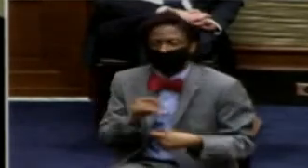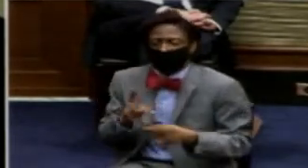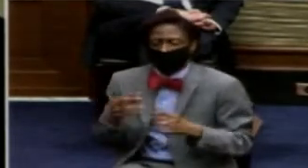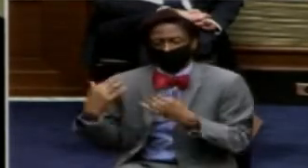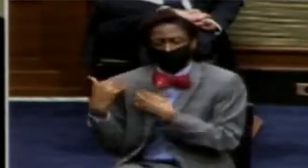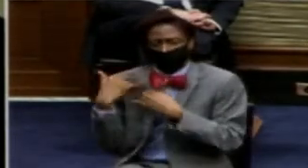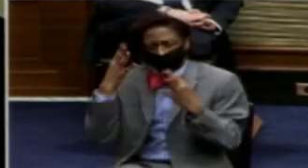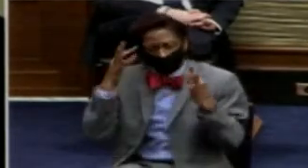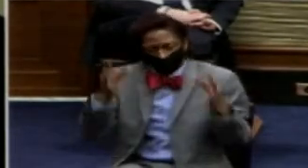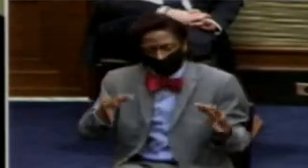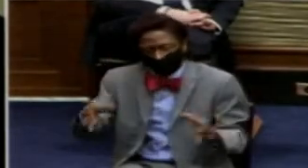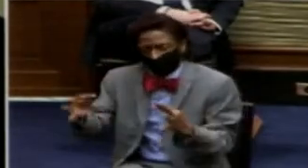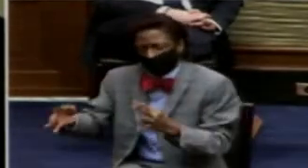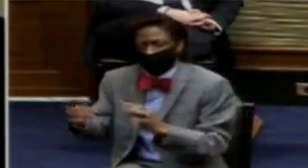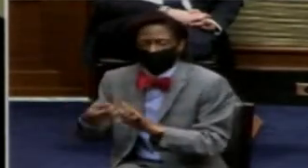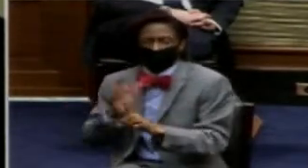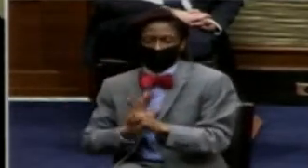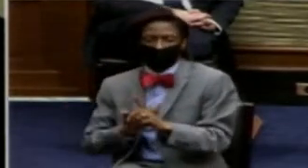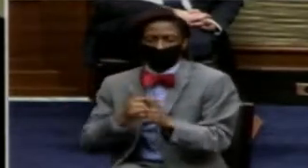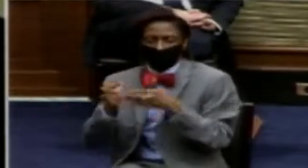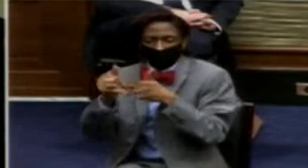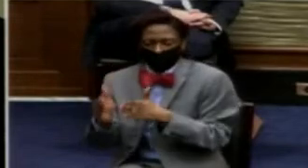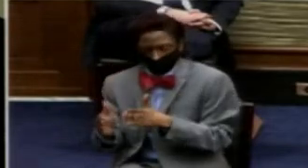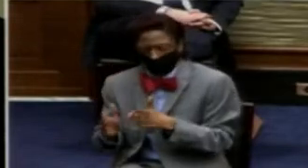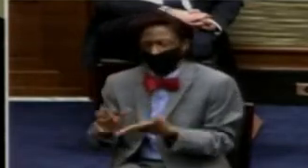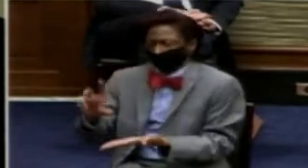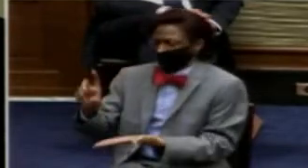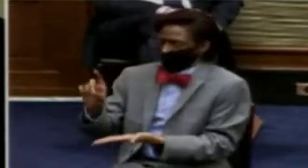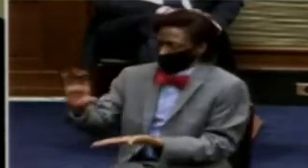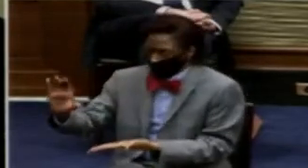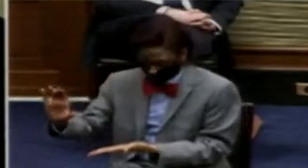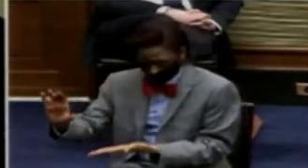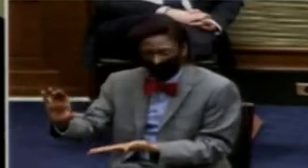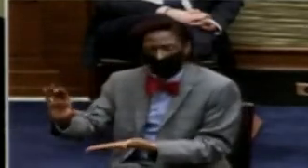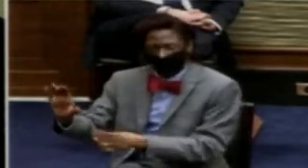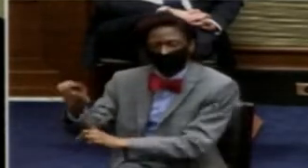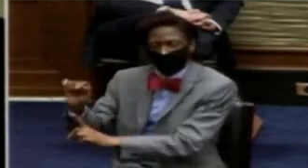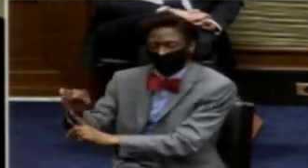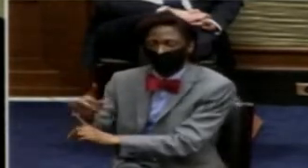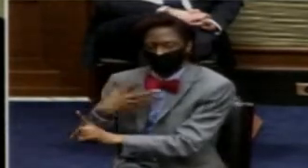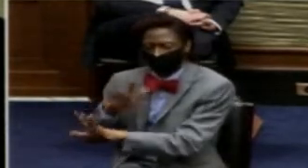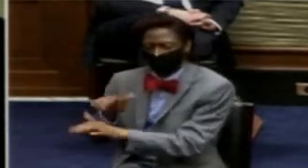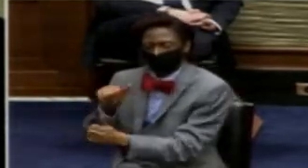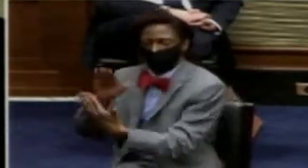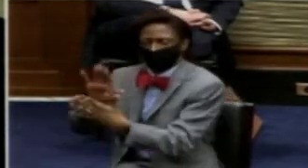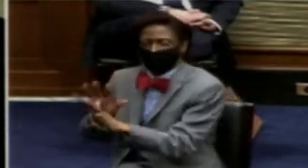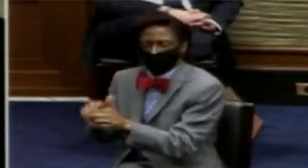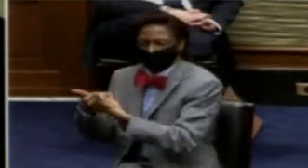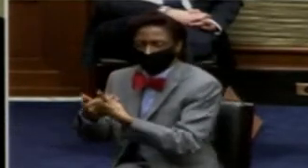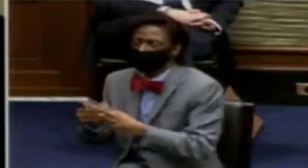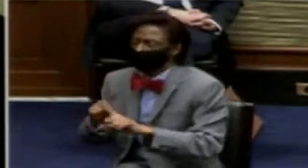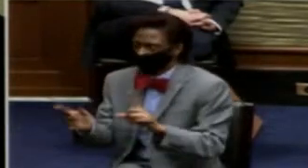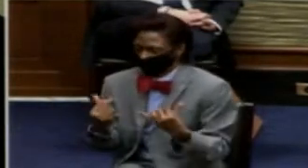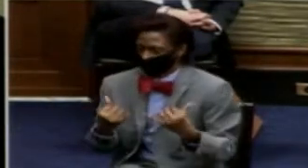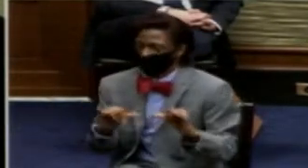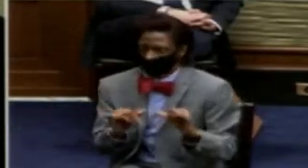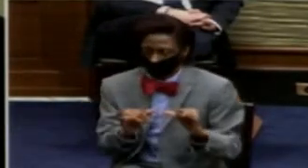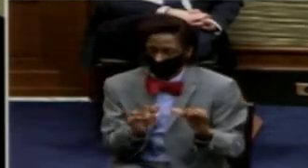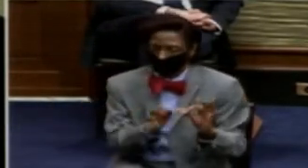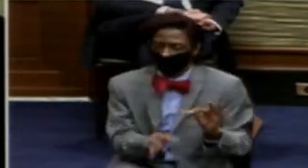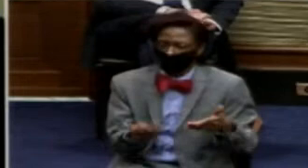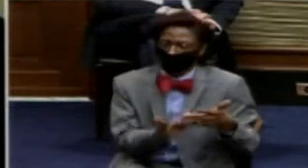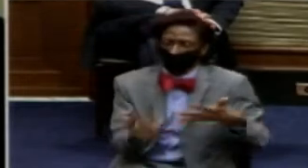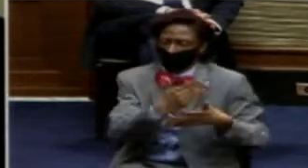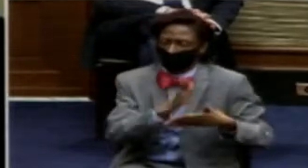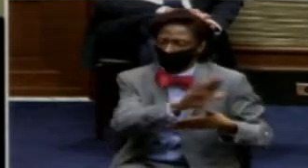decision-making by its elected leadership, the district has weathered this unprecedented challenge while still funding its budget priorities. The District